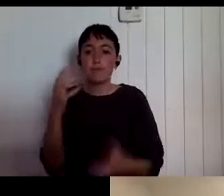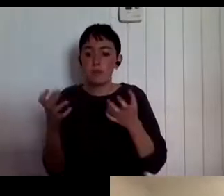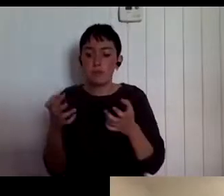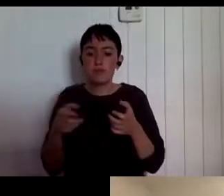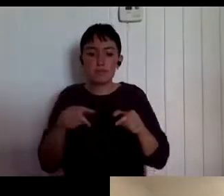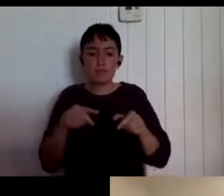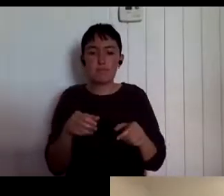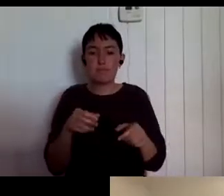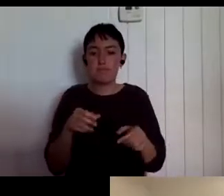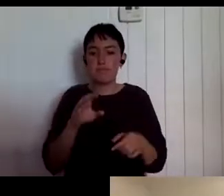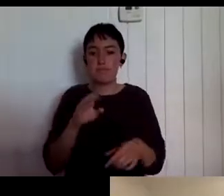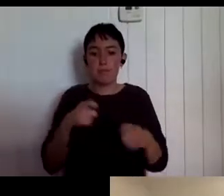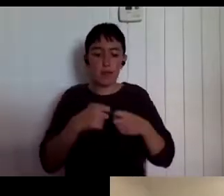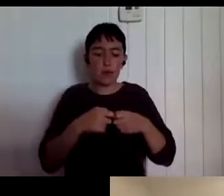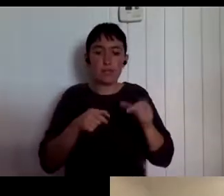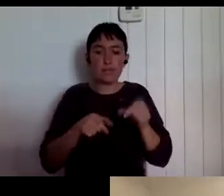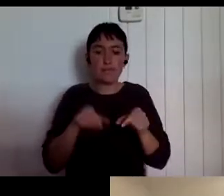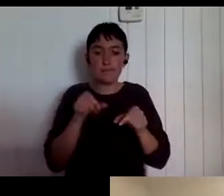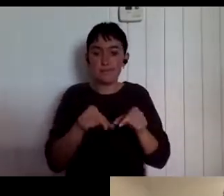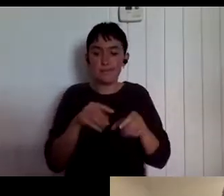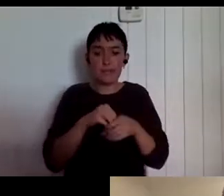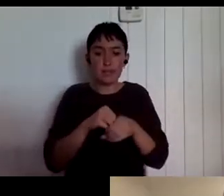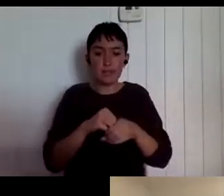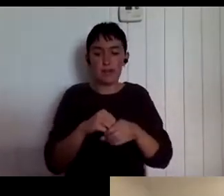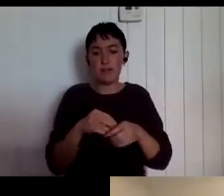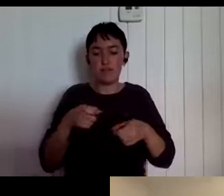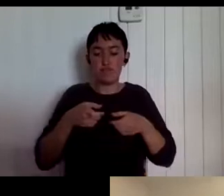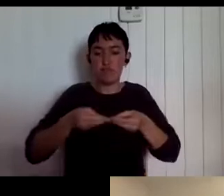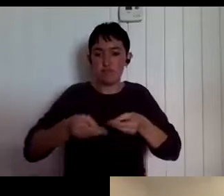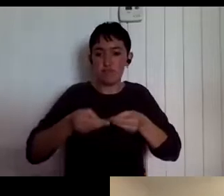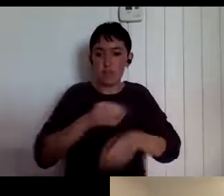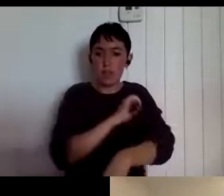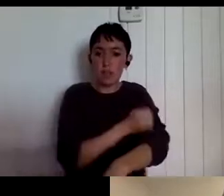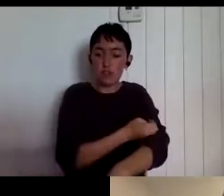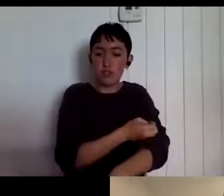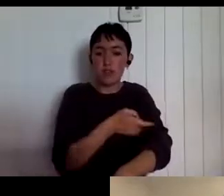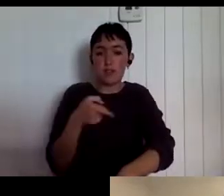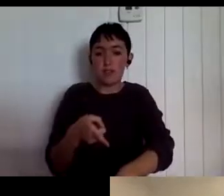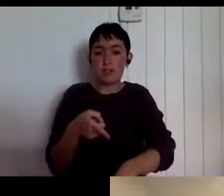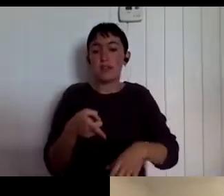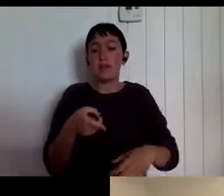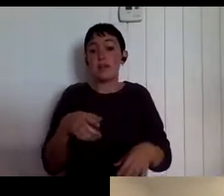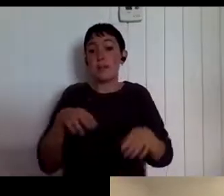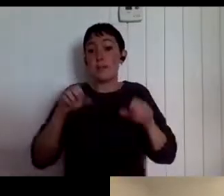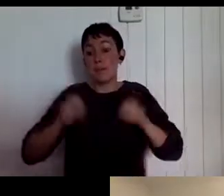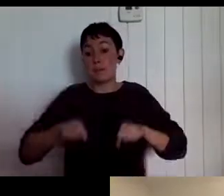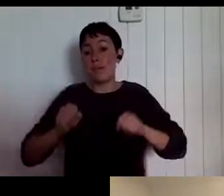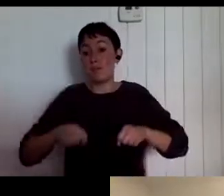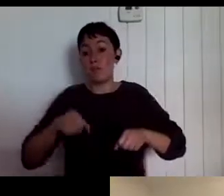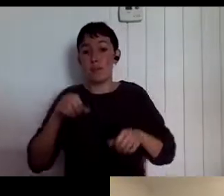had a concentrated enough water, the reason why they tell you not to use things underwater is that you could potentially shock yourself. Right. Now